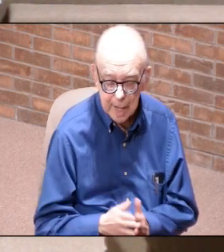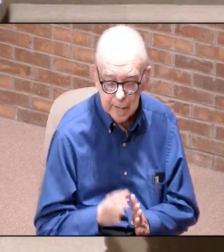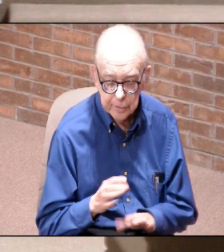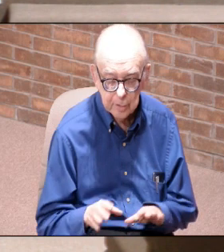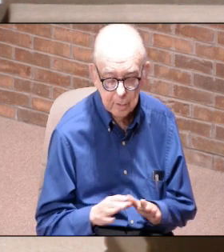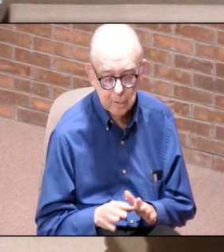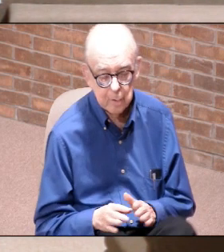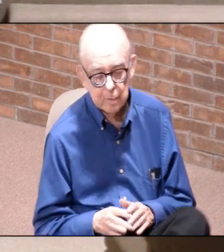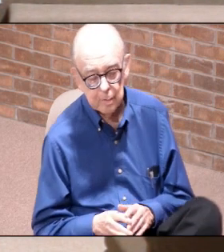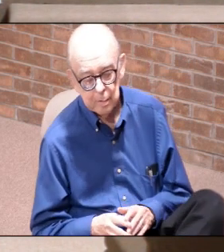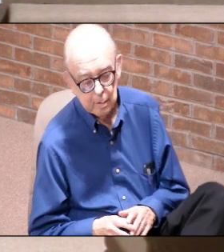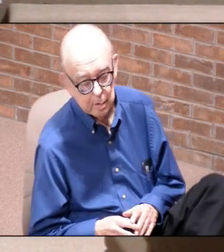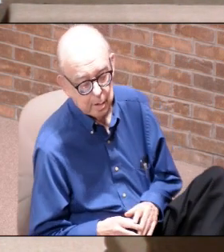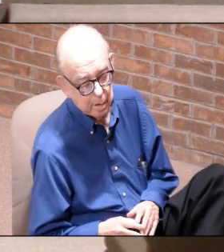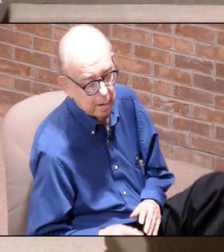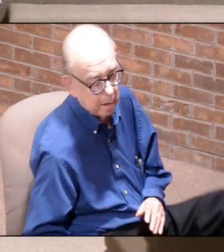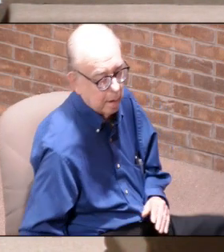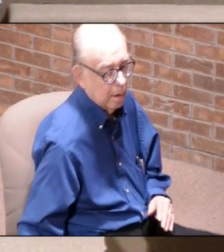and